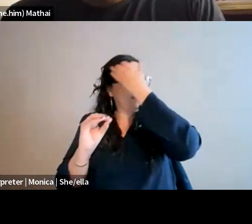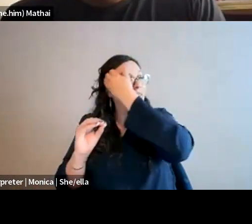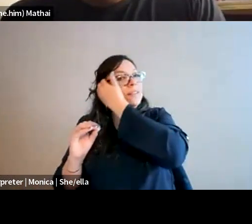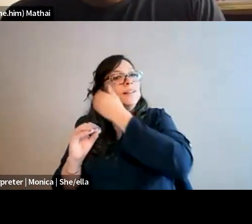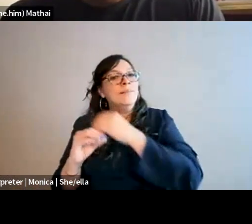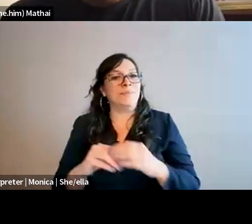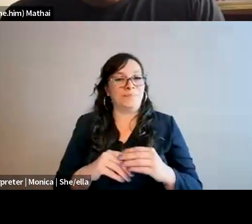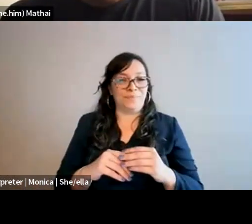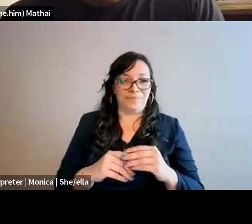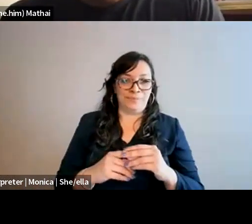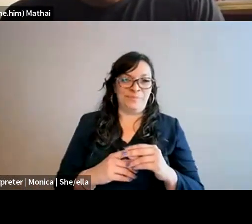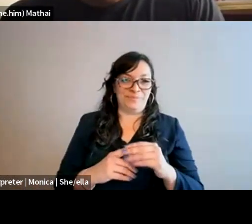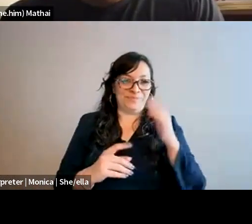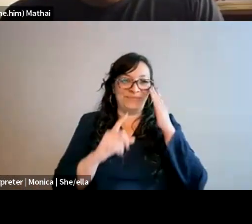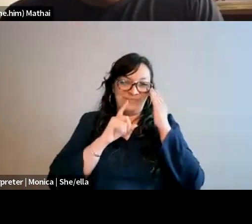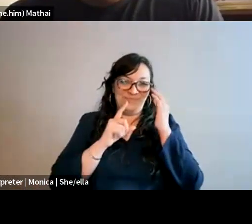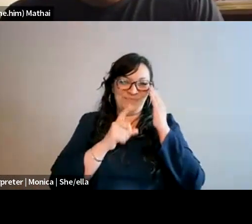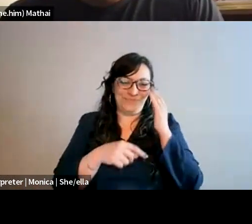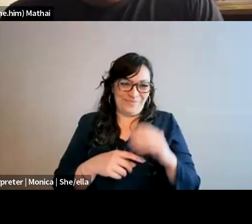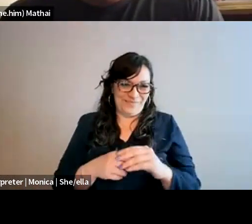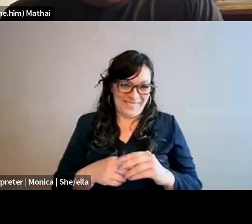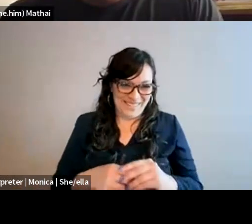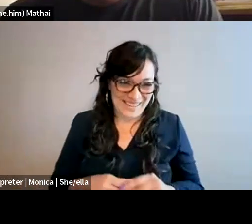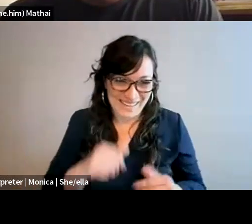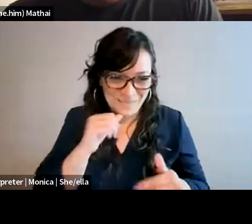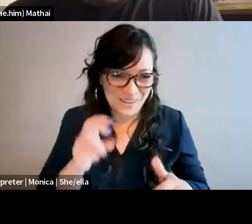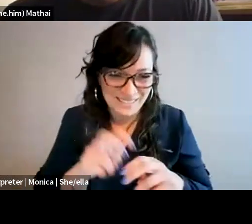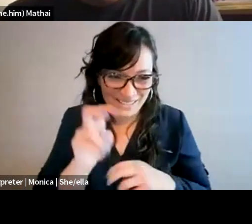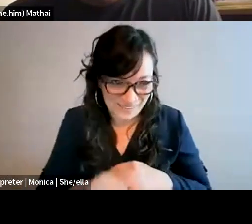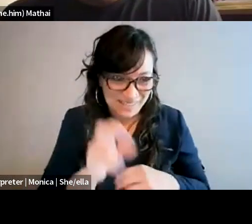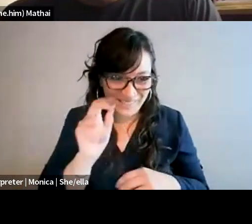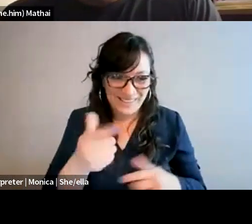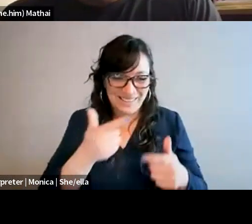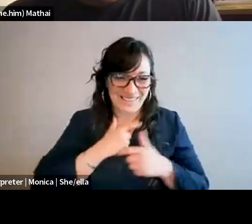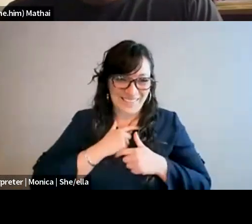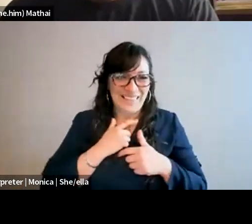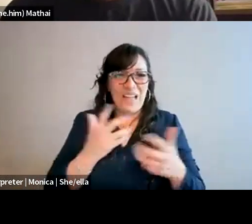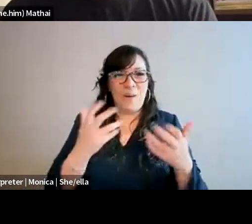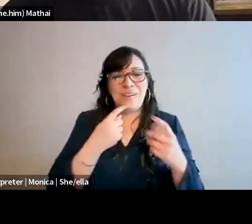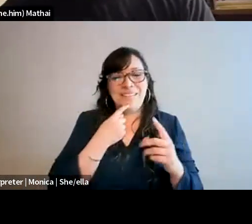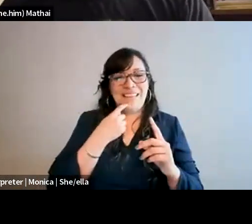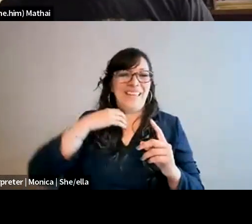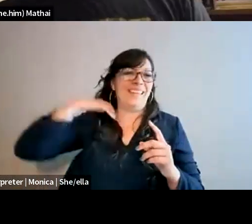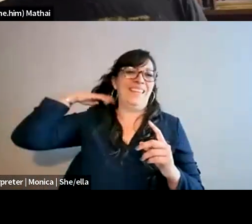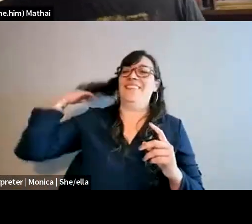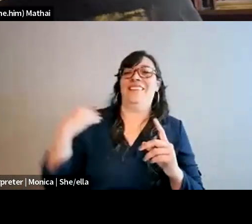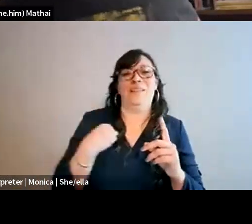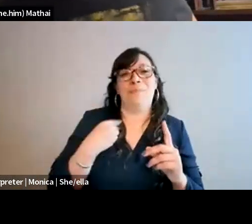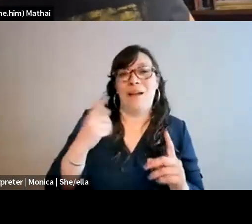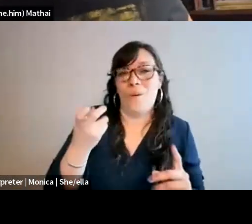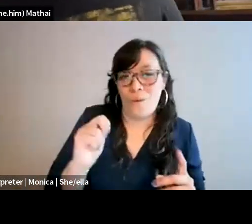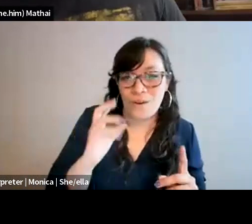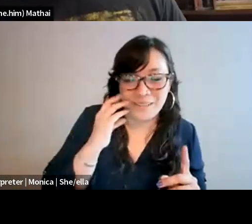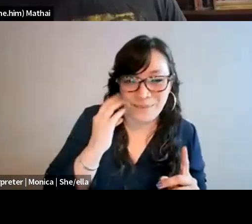And Theo, it's yours. Oh, okay, thank you. I didn't want to jump in. I want to say this because of my own experience.